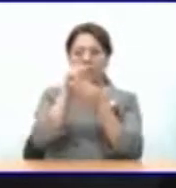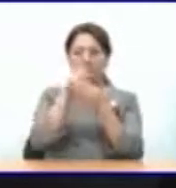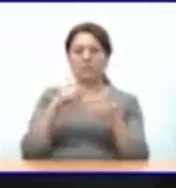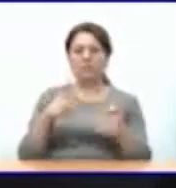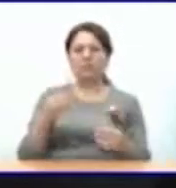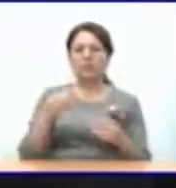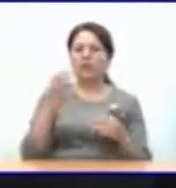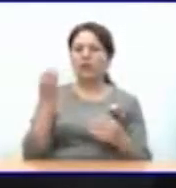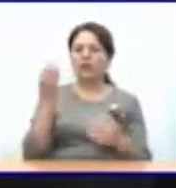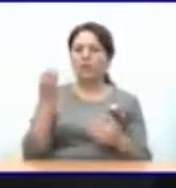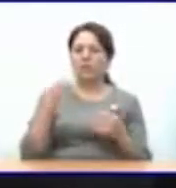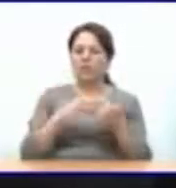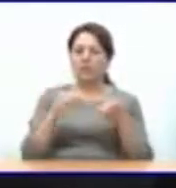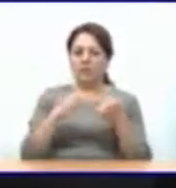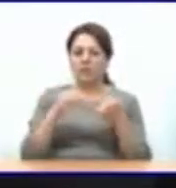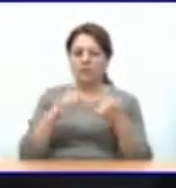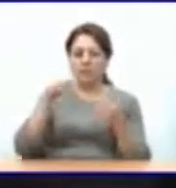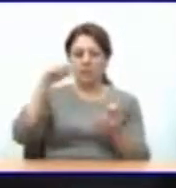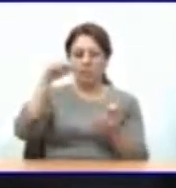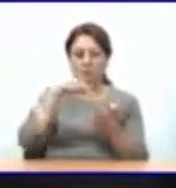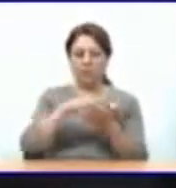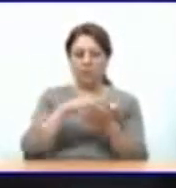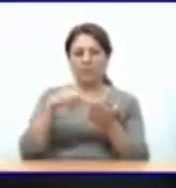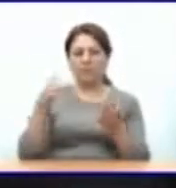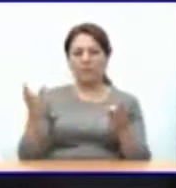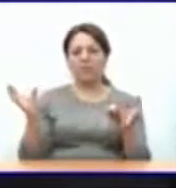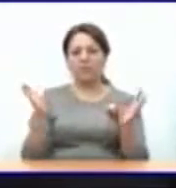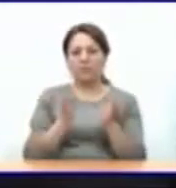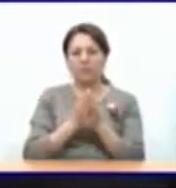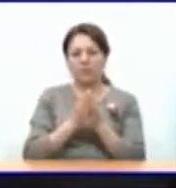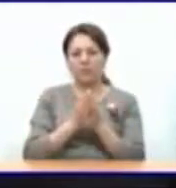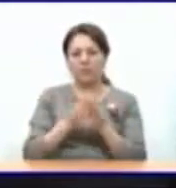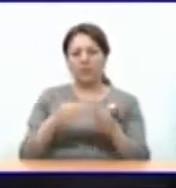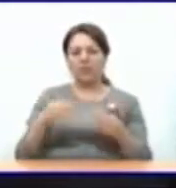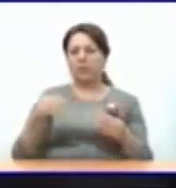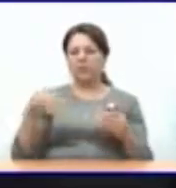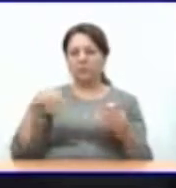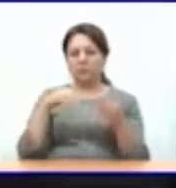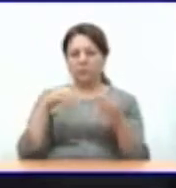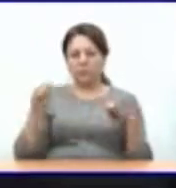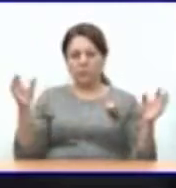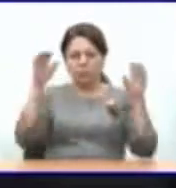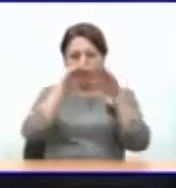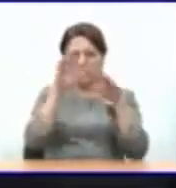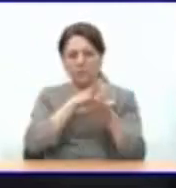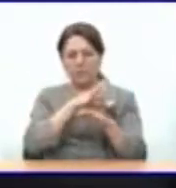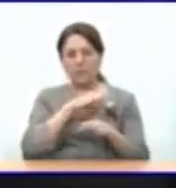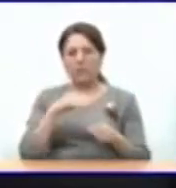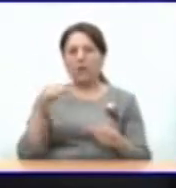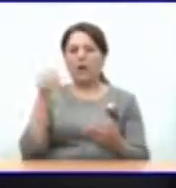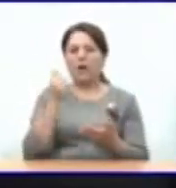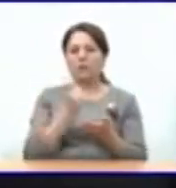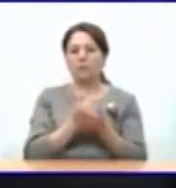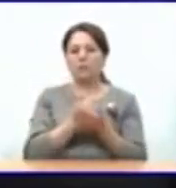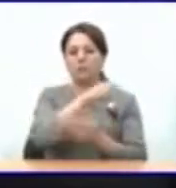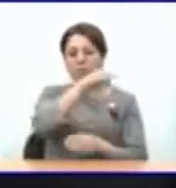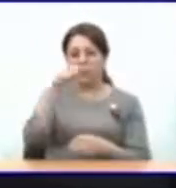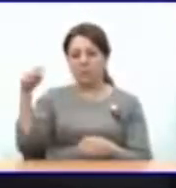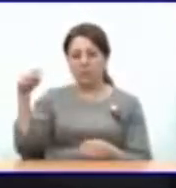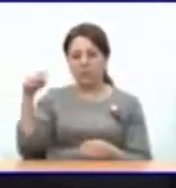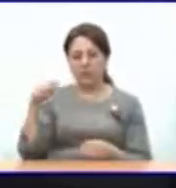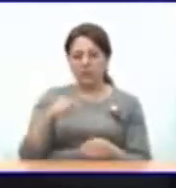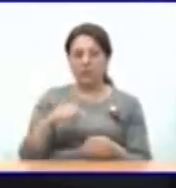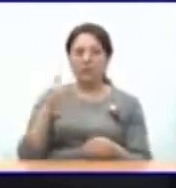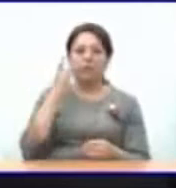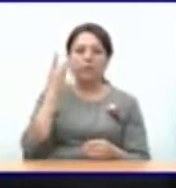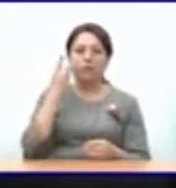markazi suyuq temir bilan to'yinganligidir. Asosiy geomagnit chiziqlar doimiy magnitlardagi